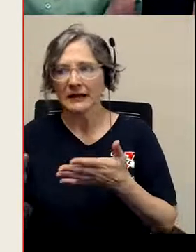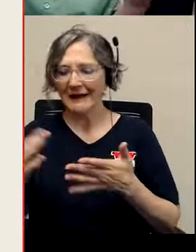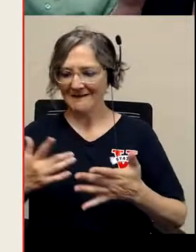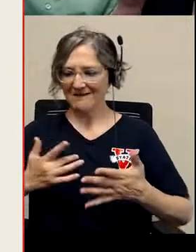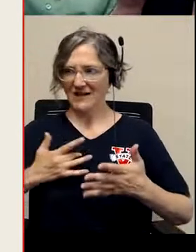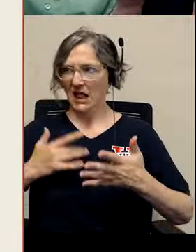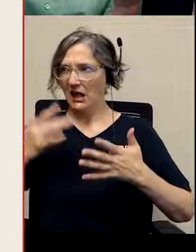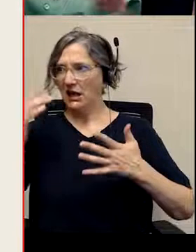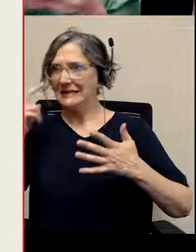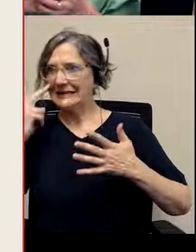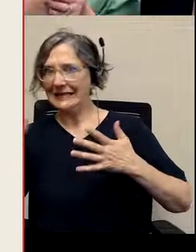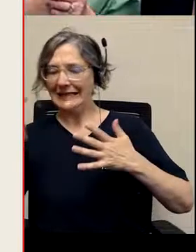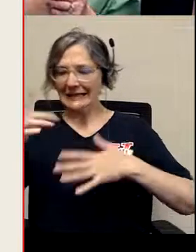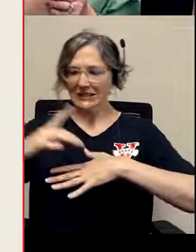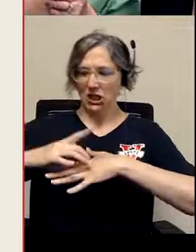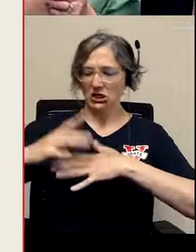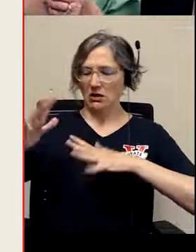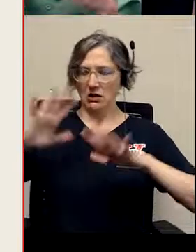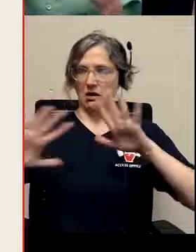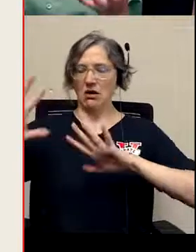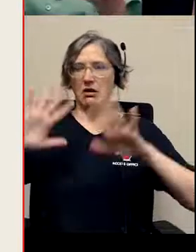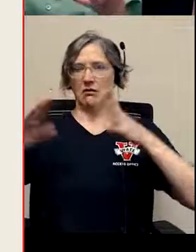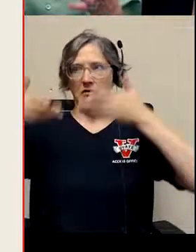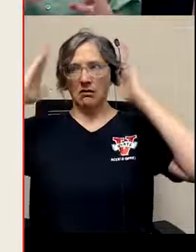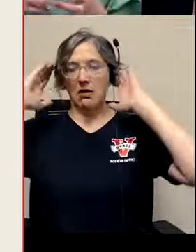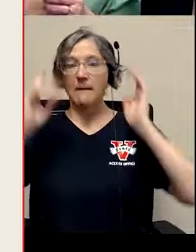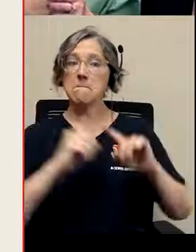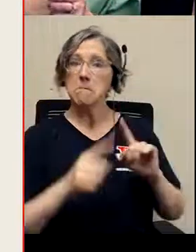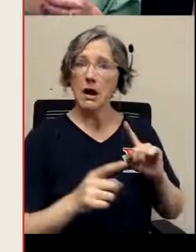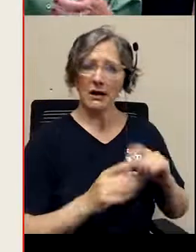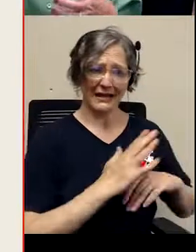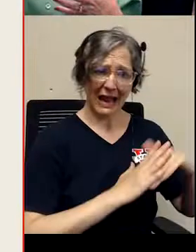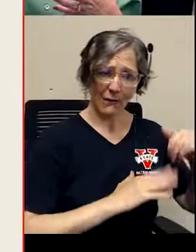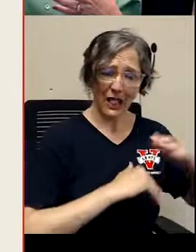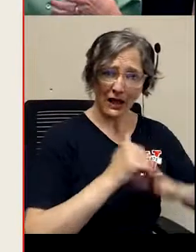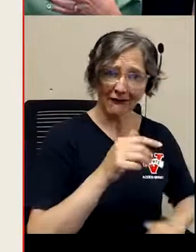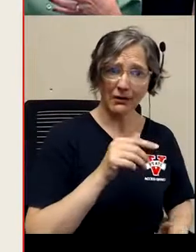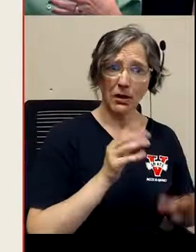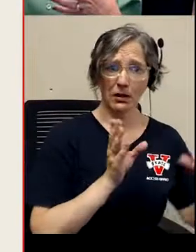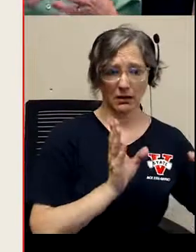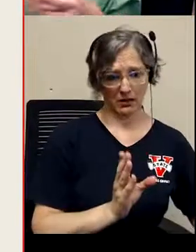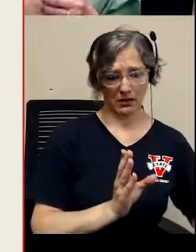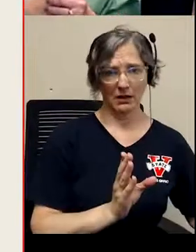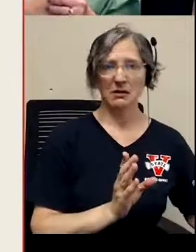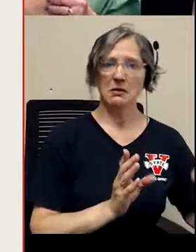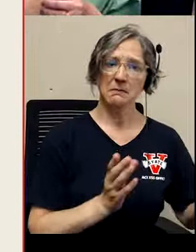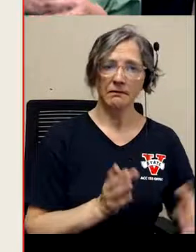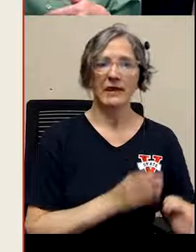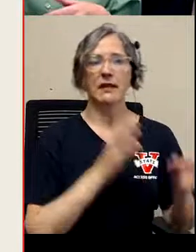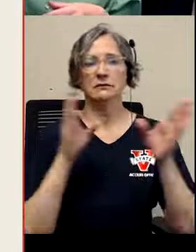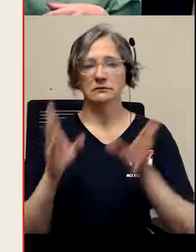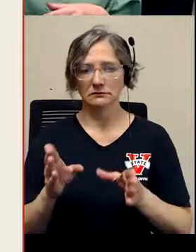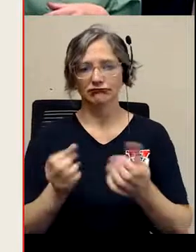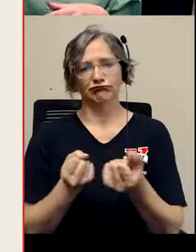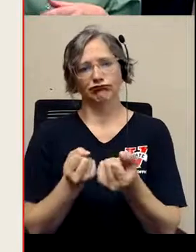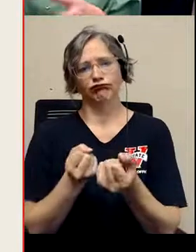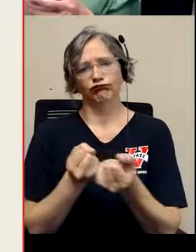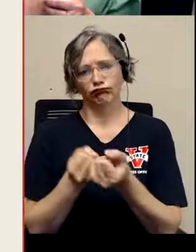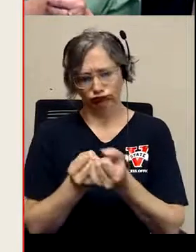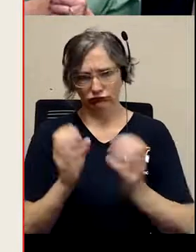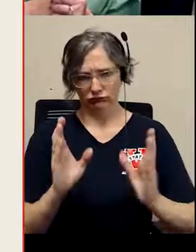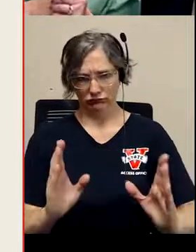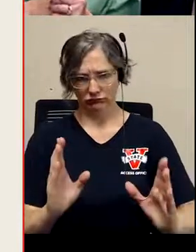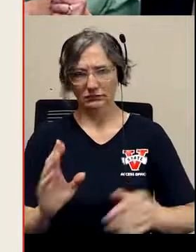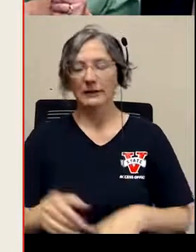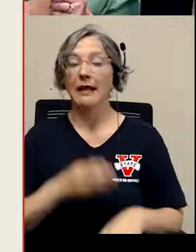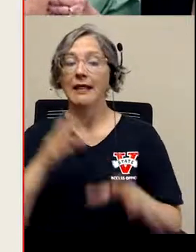of what's going on in the classroom. But things they feel comfortable doing, things they need some support with, and then, as we know, things that